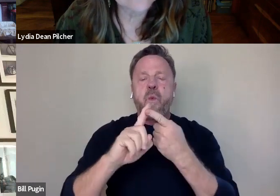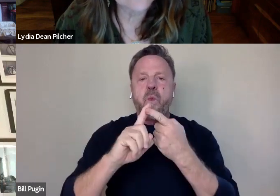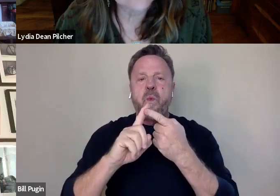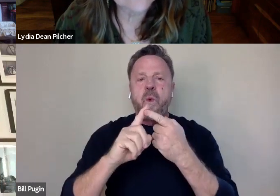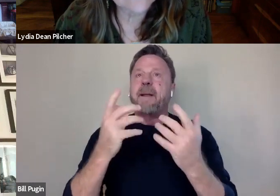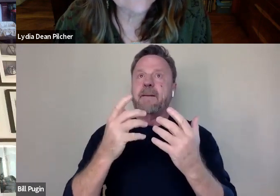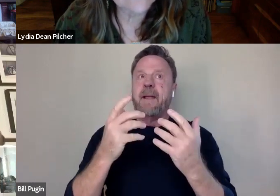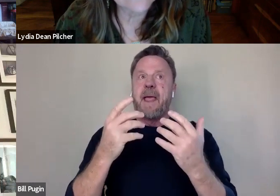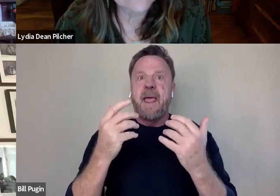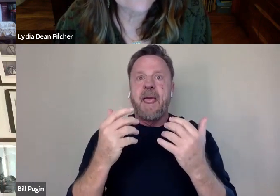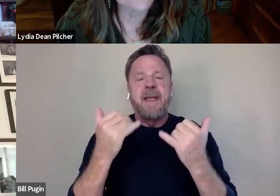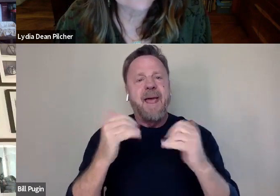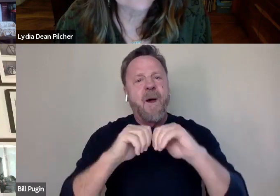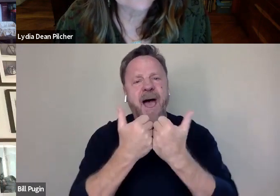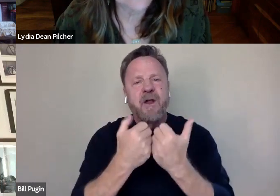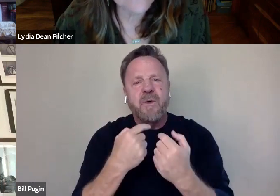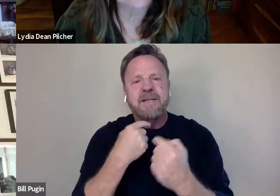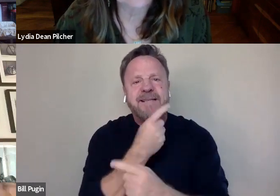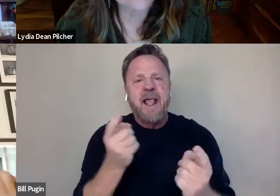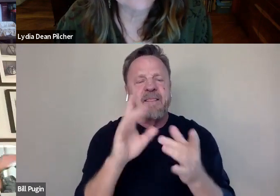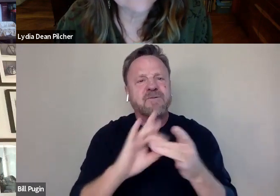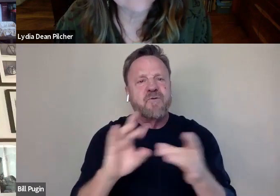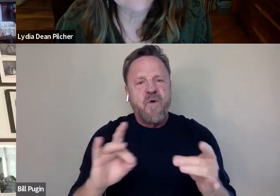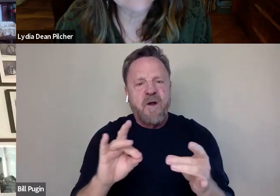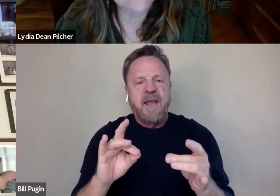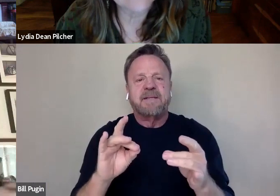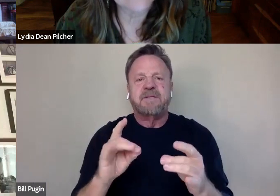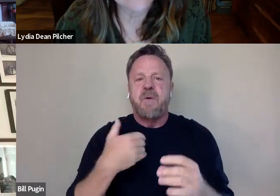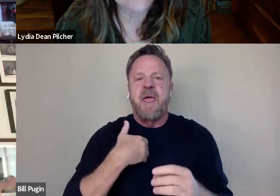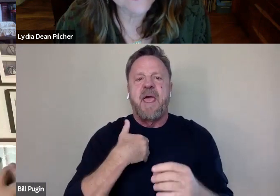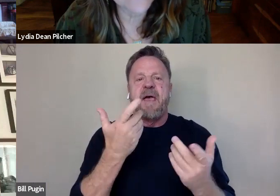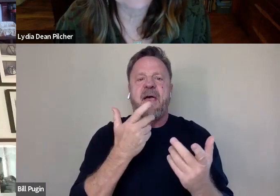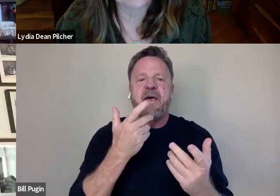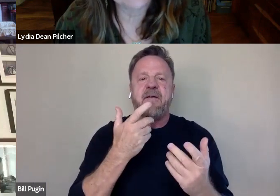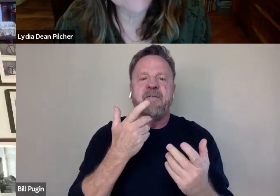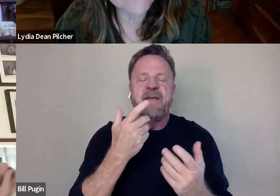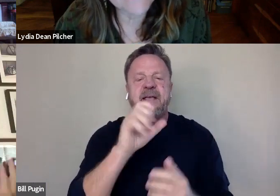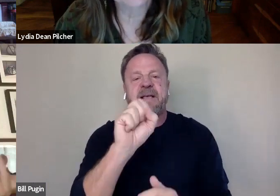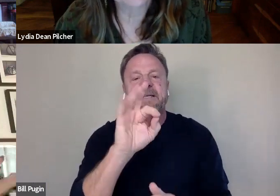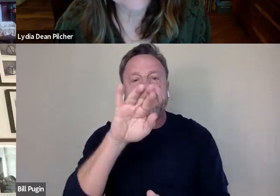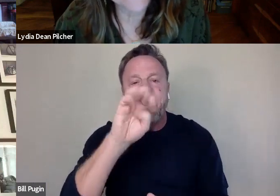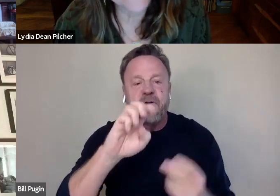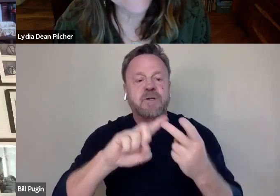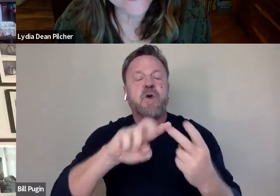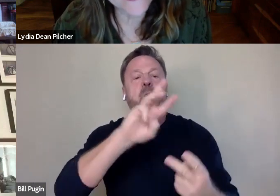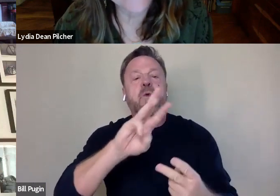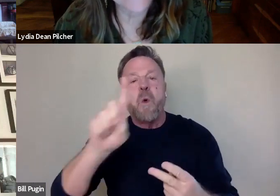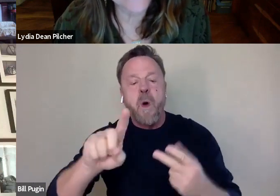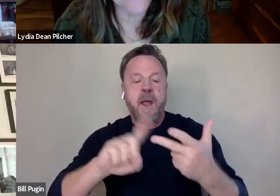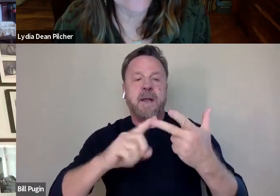and now how are we going to tell this story? So you've got, suffrage, you have World War I, you have the pandemic,